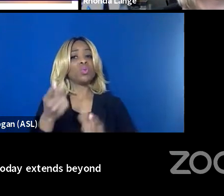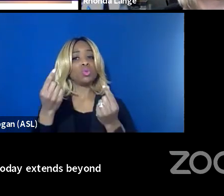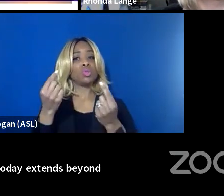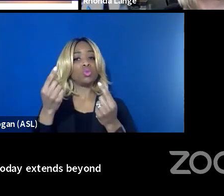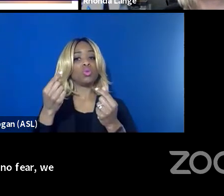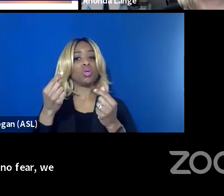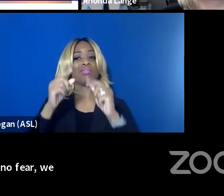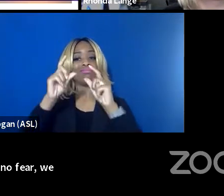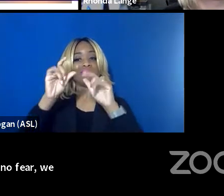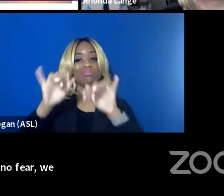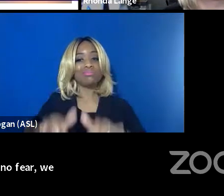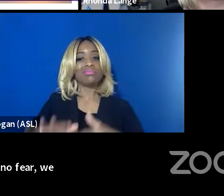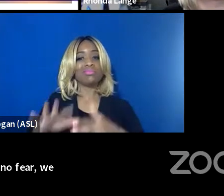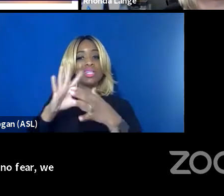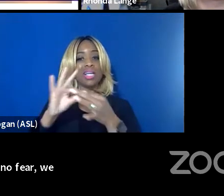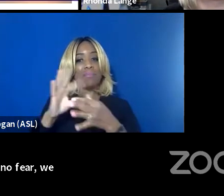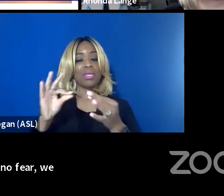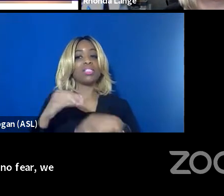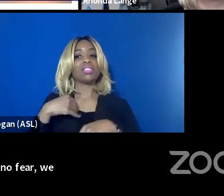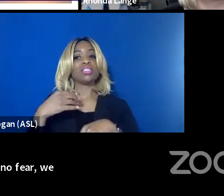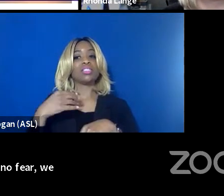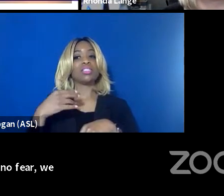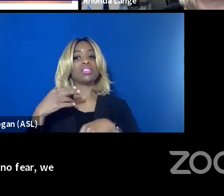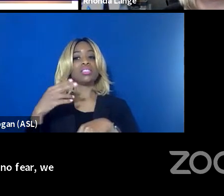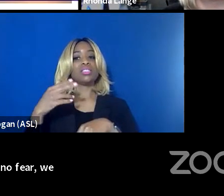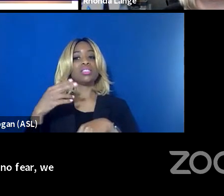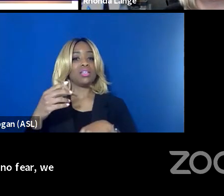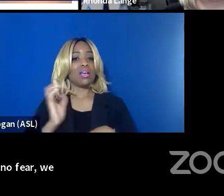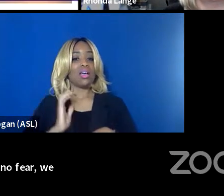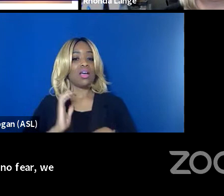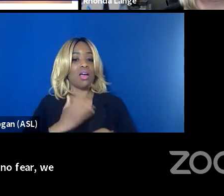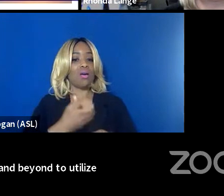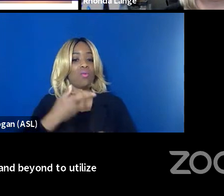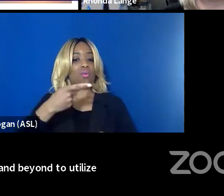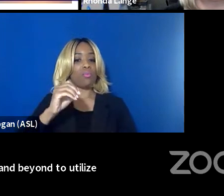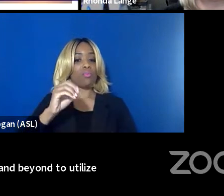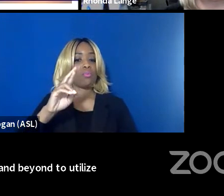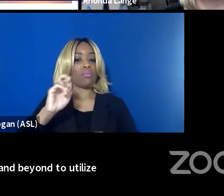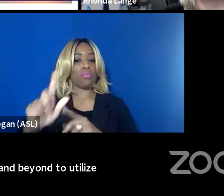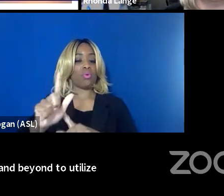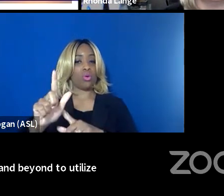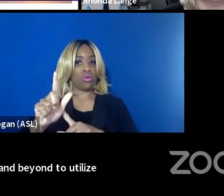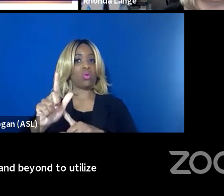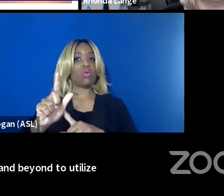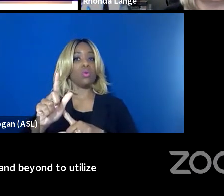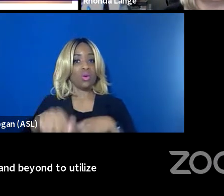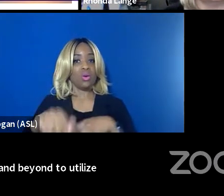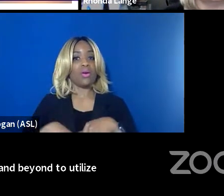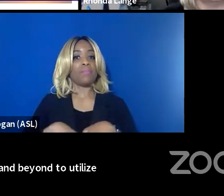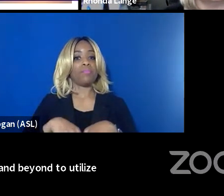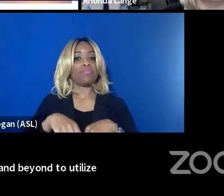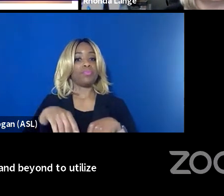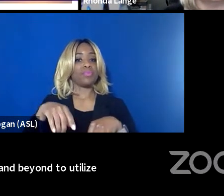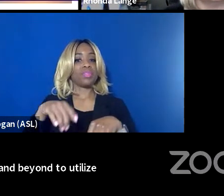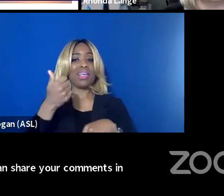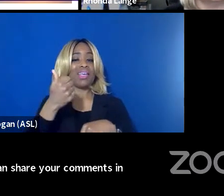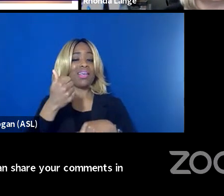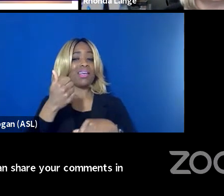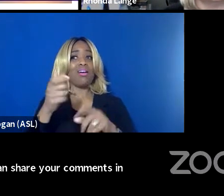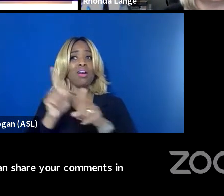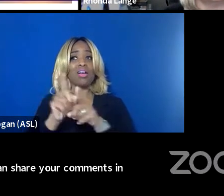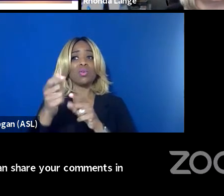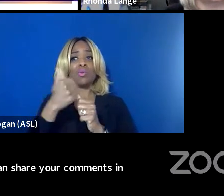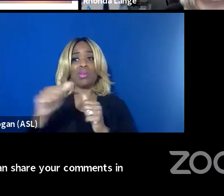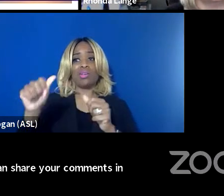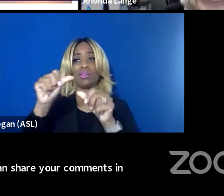that moment and beyond to utilize our public comment tool, which you can share your comments in writing, including any specific